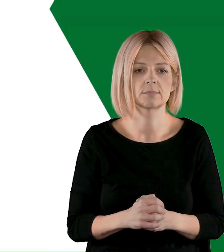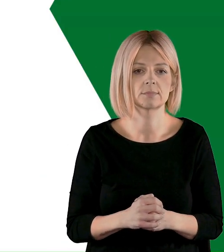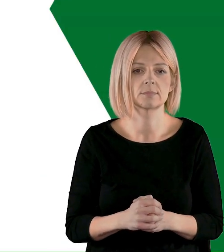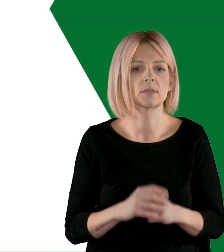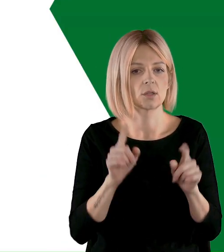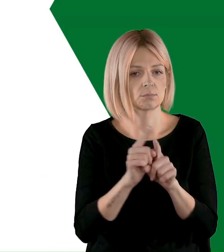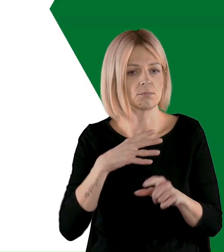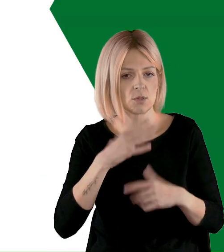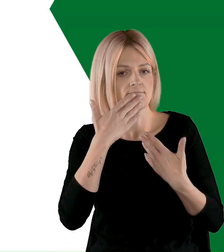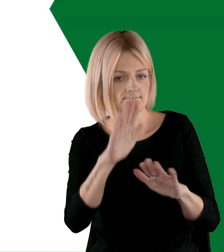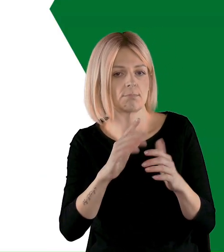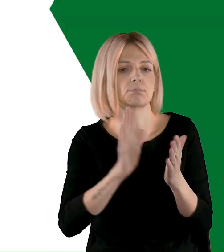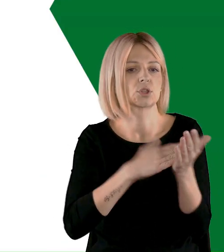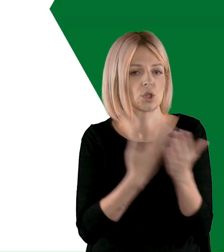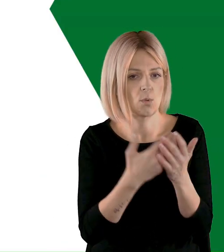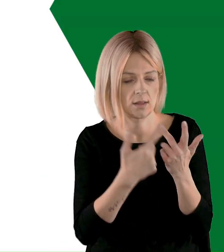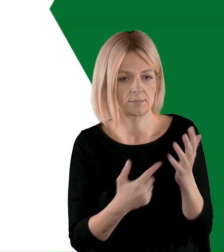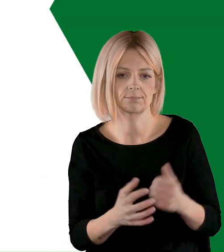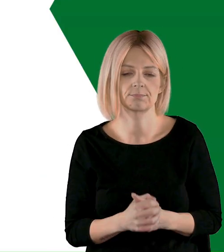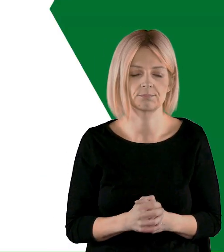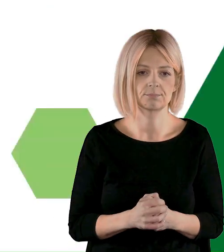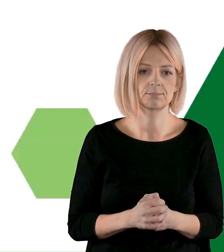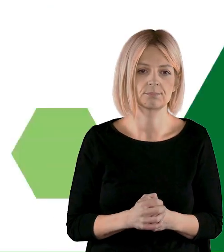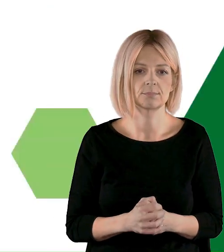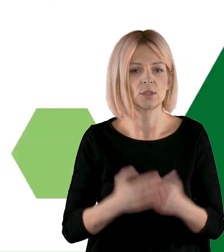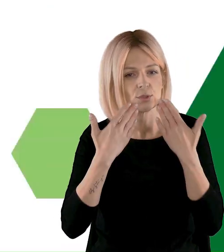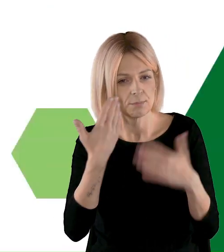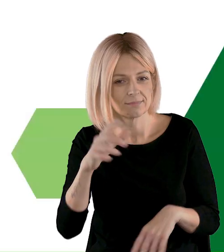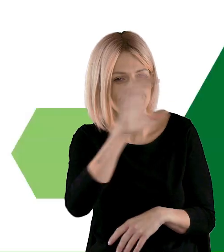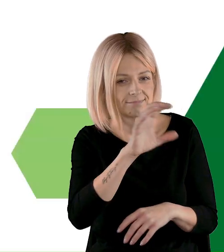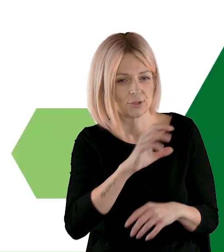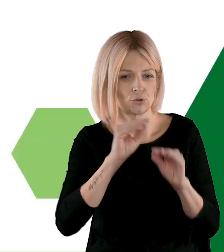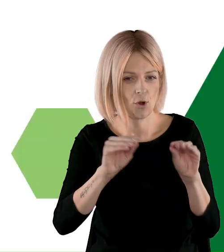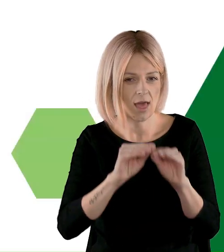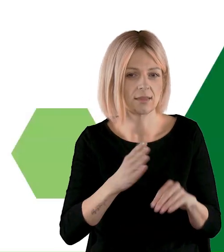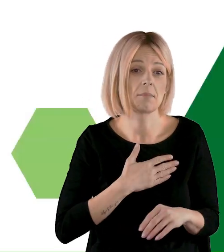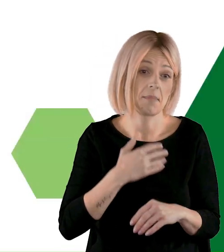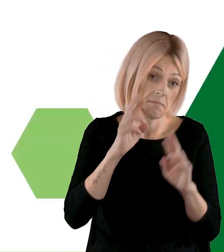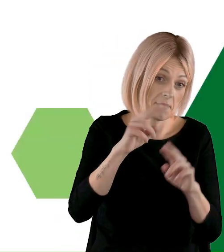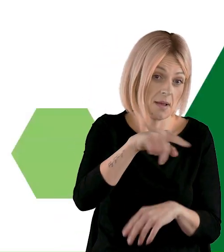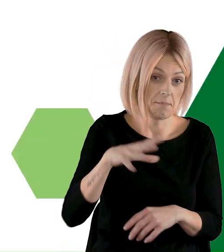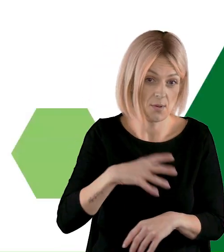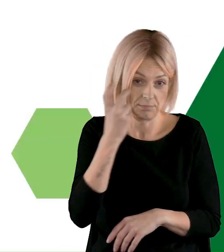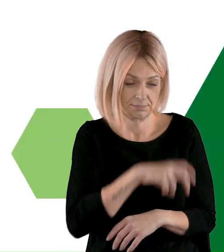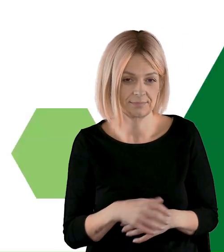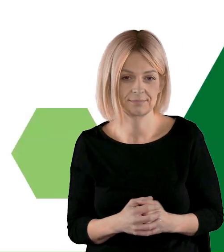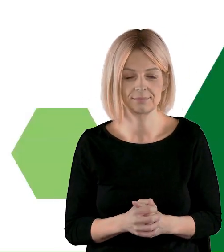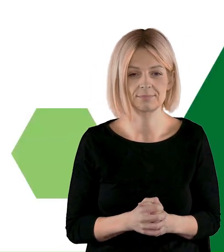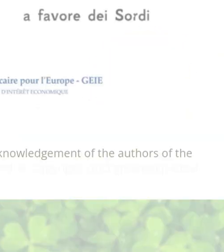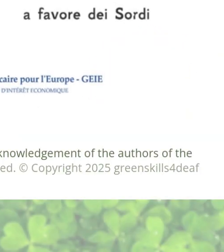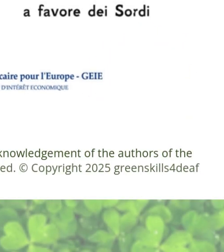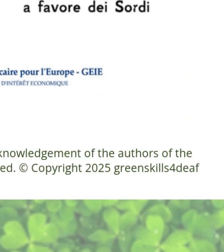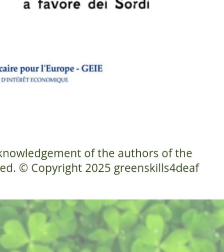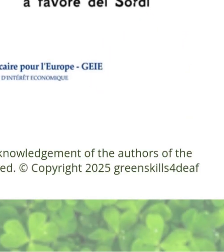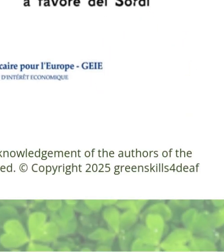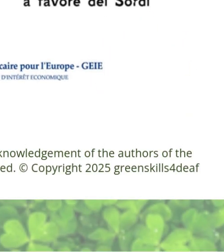practical and green skill examples. Thank you so much for watching this webinar. I hope you enjoyed.